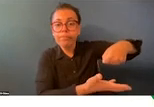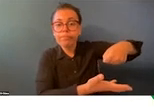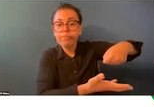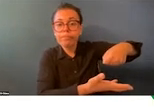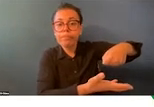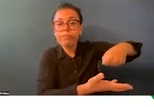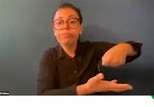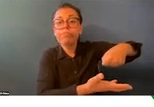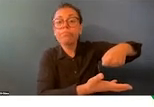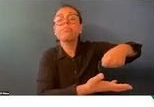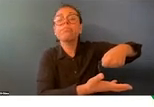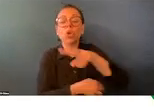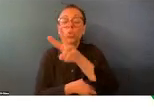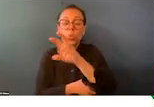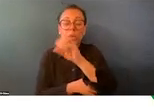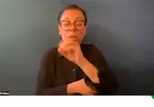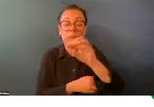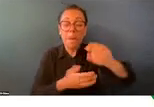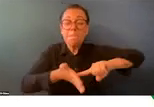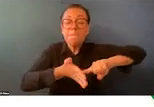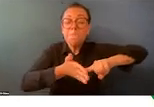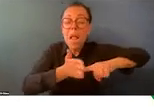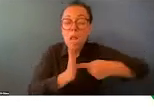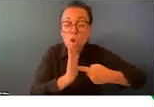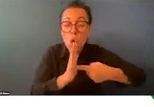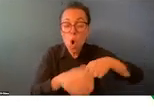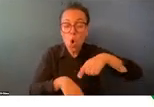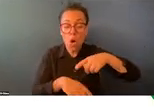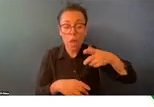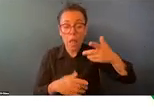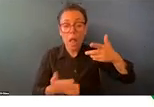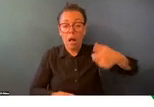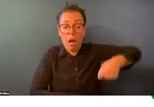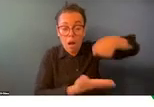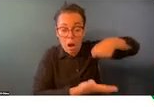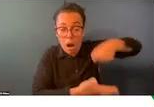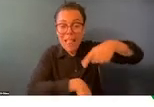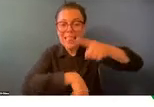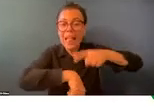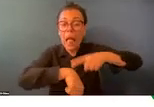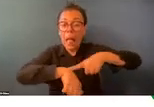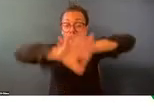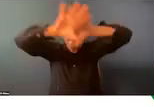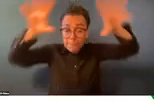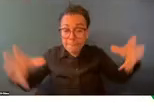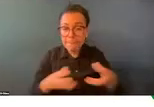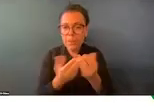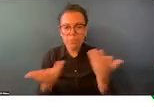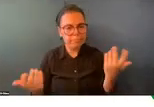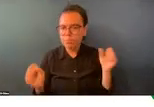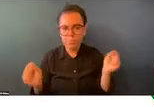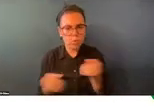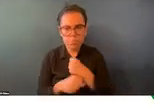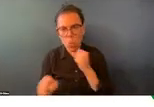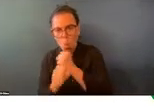from their time for learning, earning an income, resting, and spending time with family. In Tajikistan, women and girls